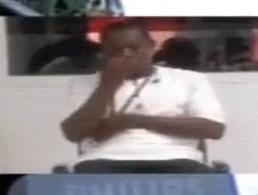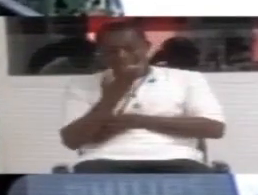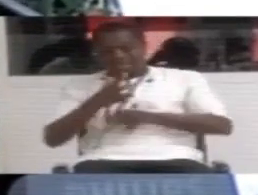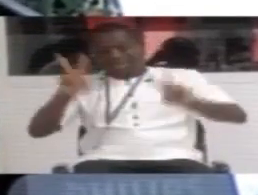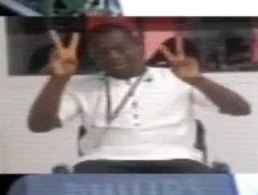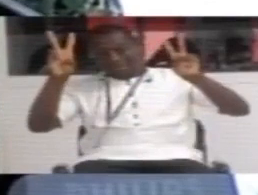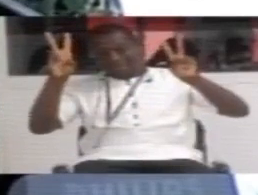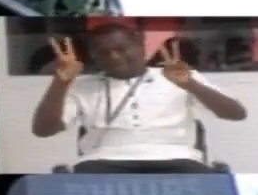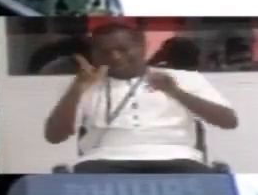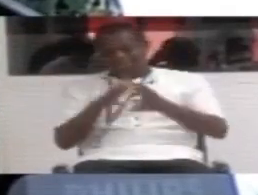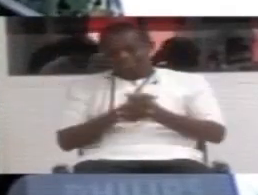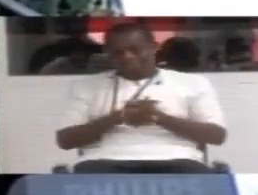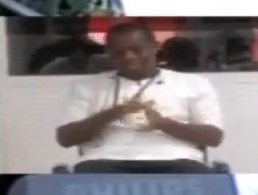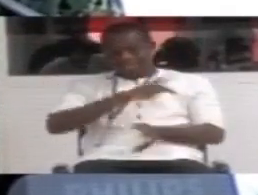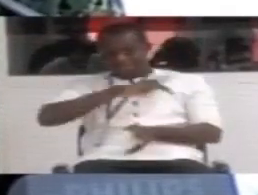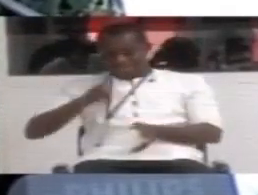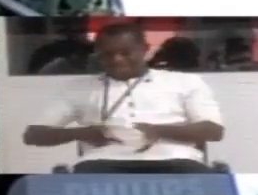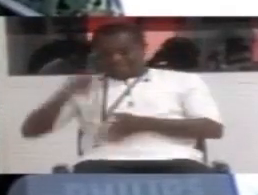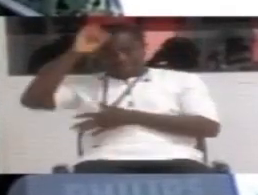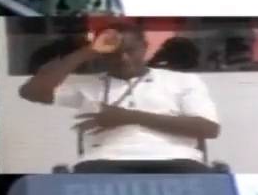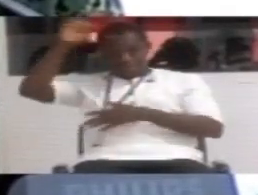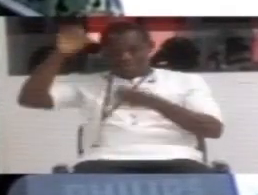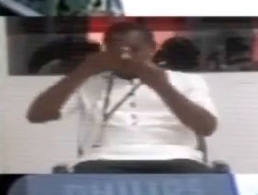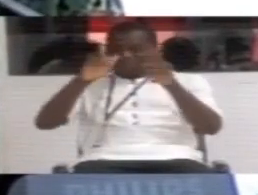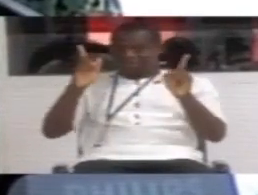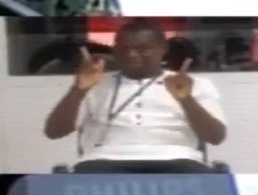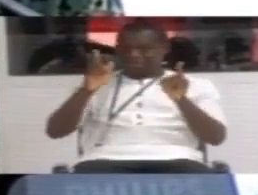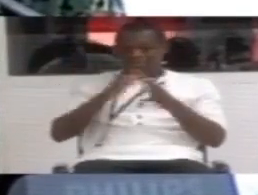Jammeh please proceed ñu ne nga continuer